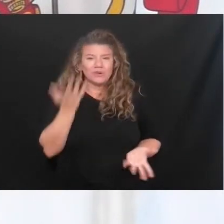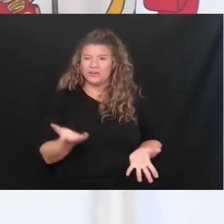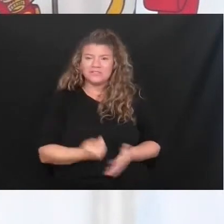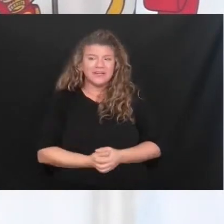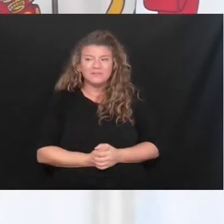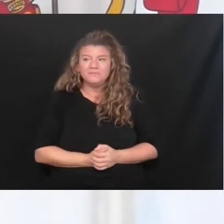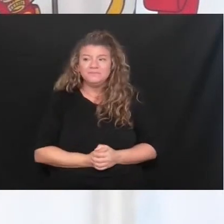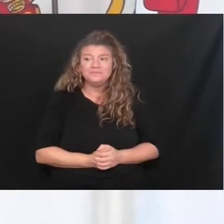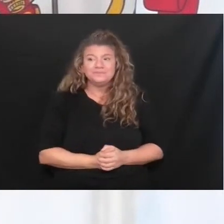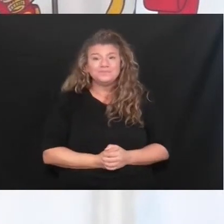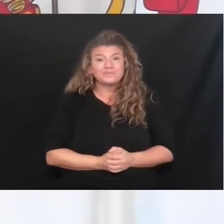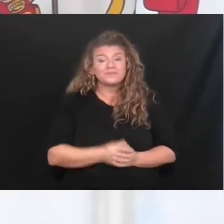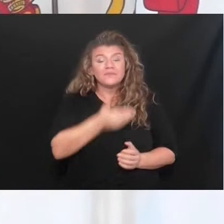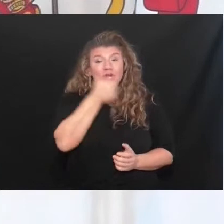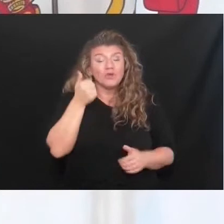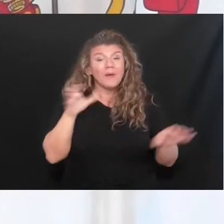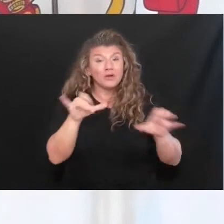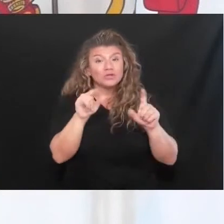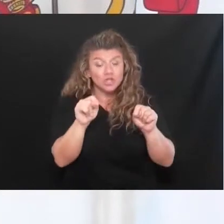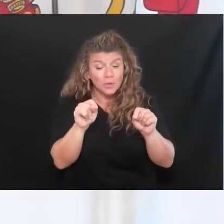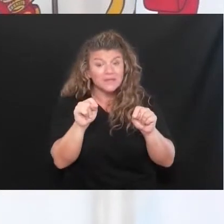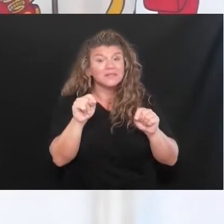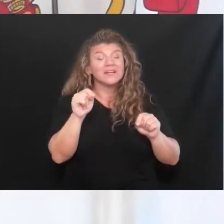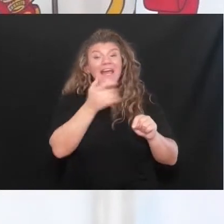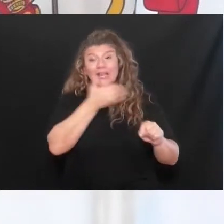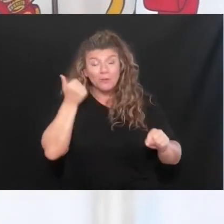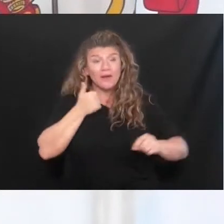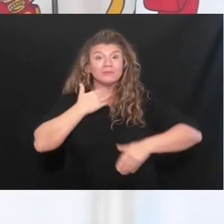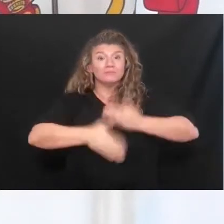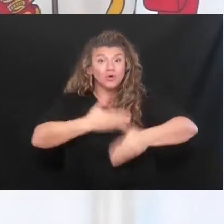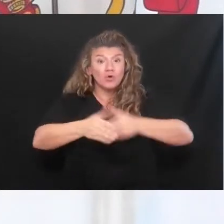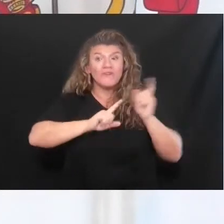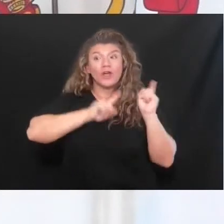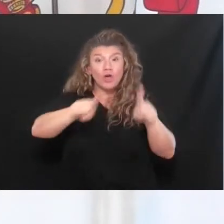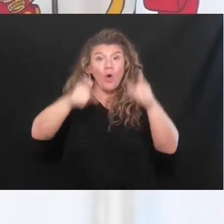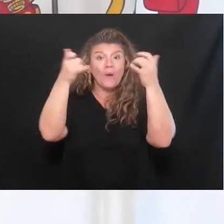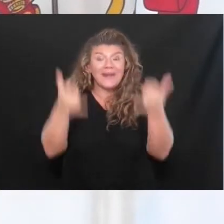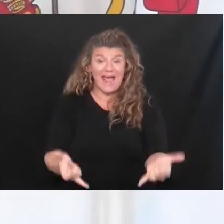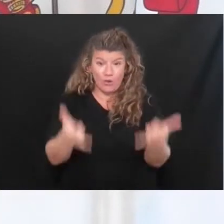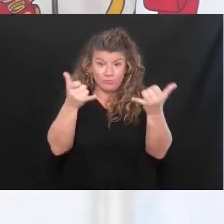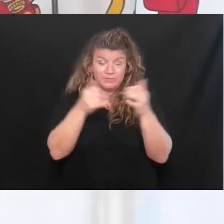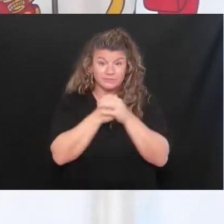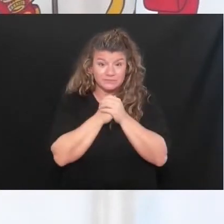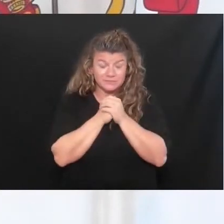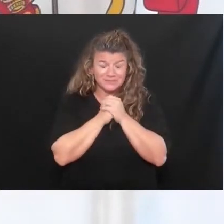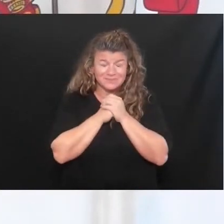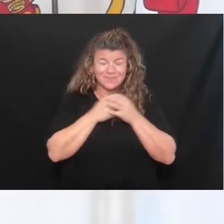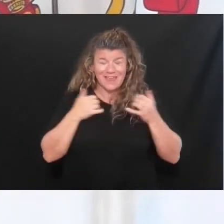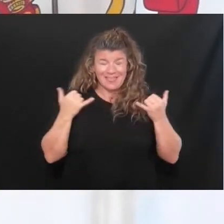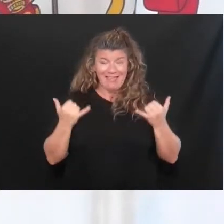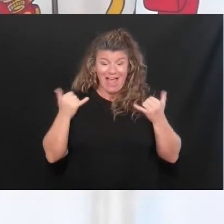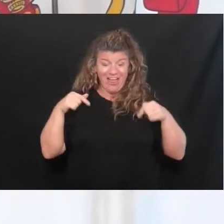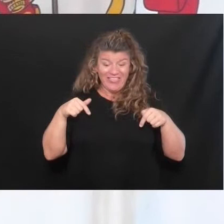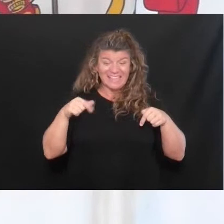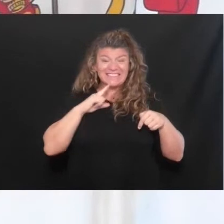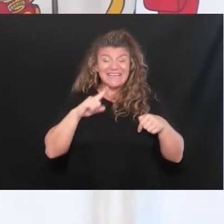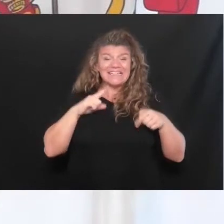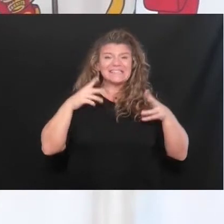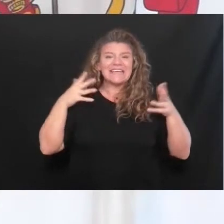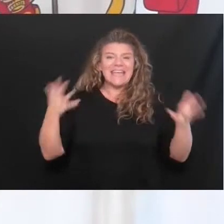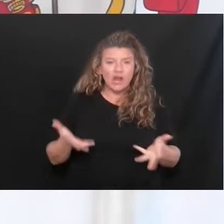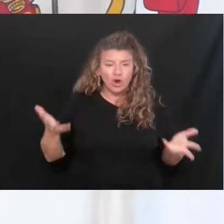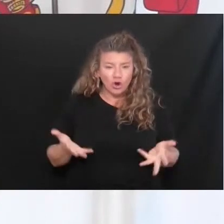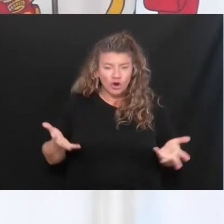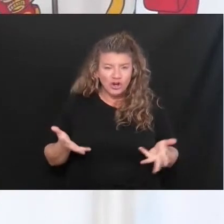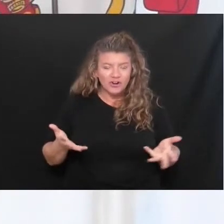You better move, West Virginia, and you better move right this second. This thing is here, and it